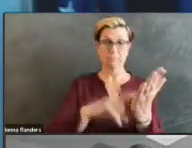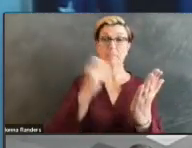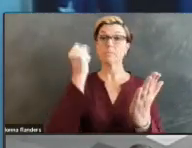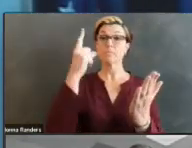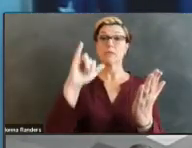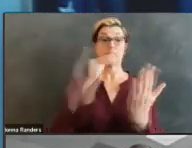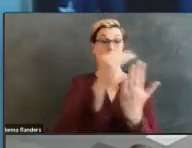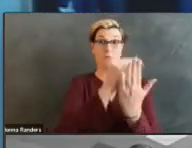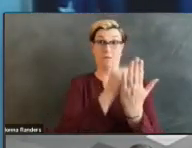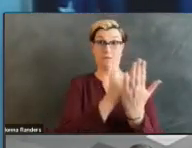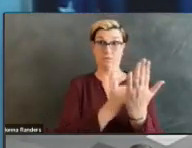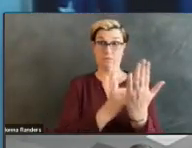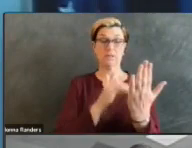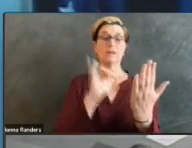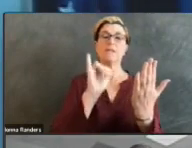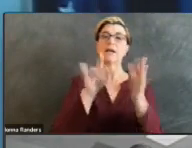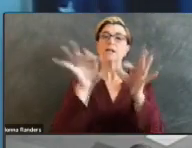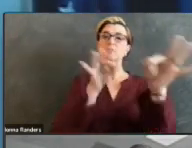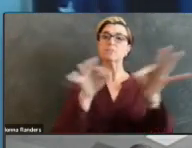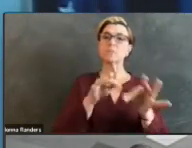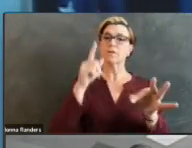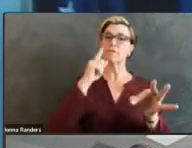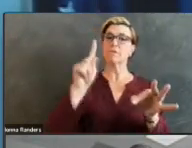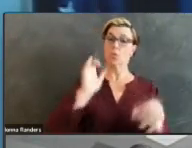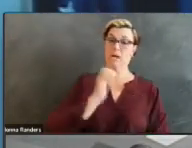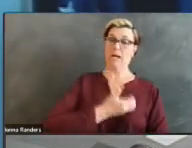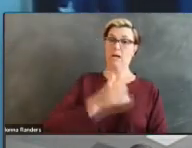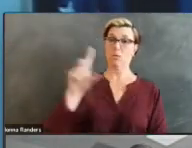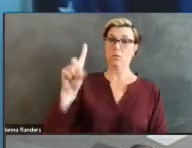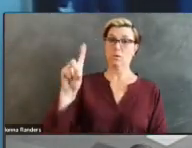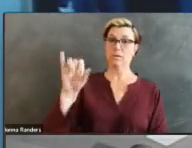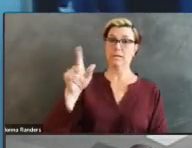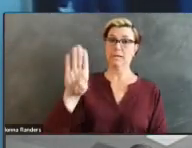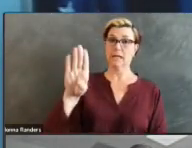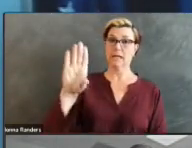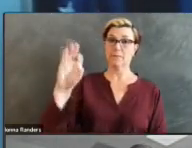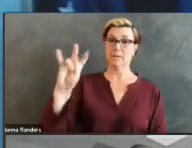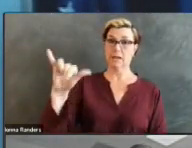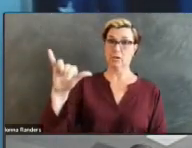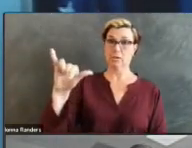as we move into what has been described as a new normal.